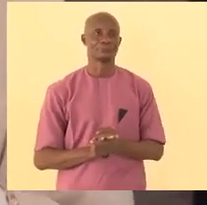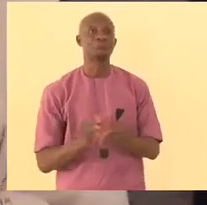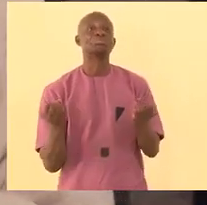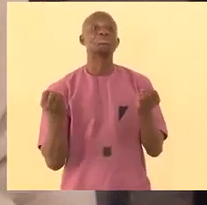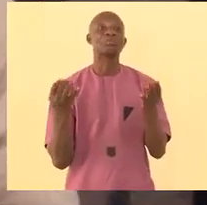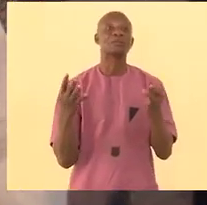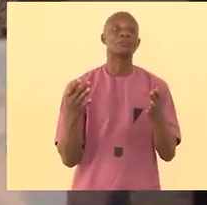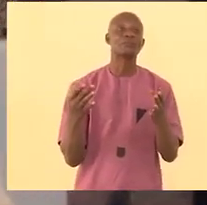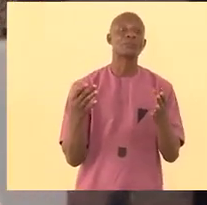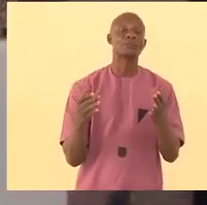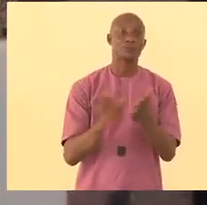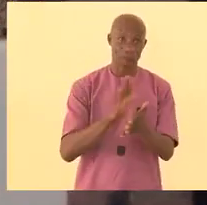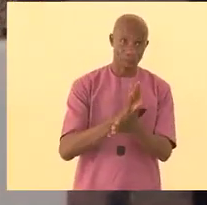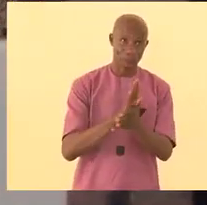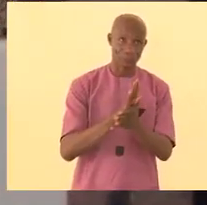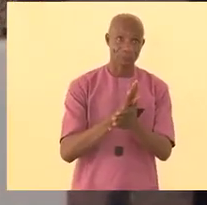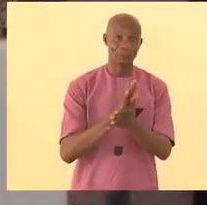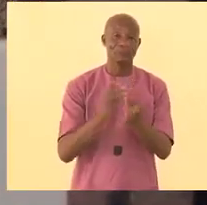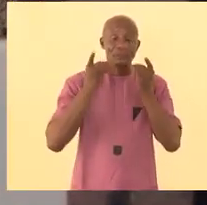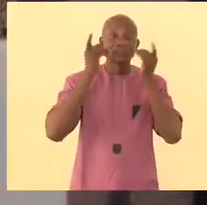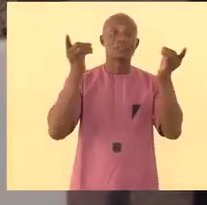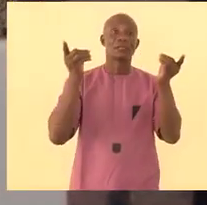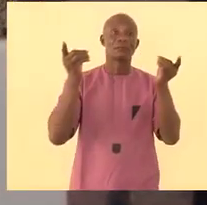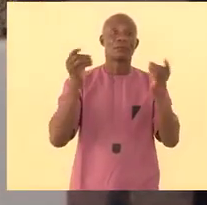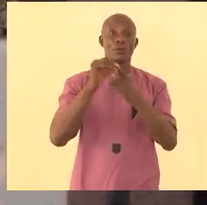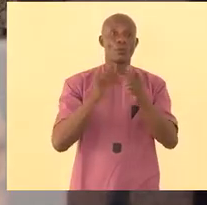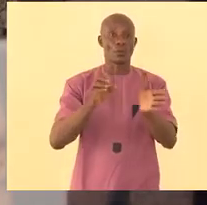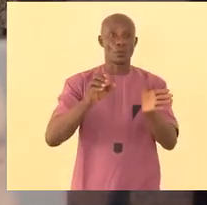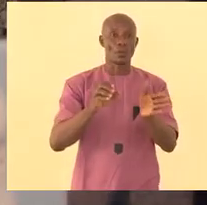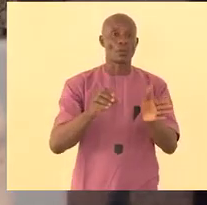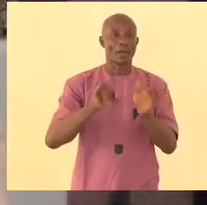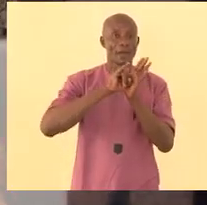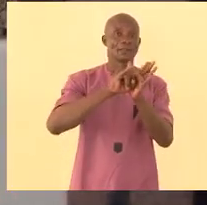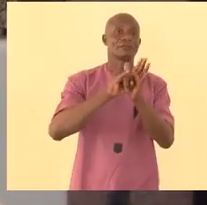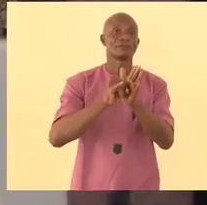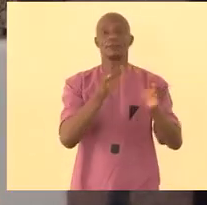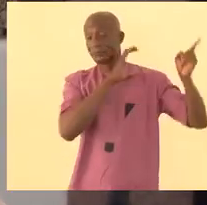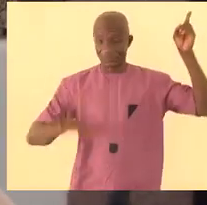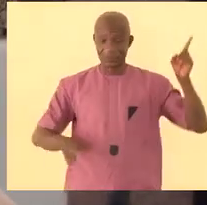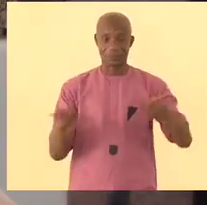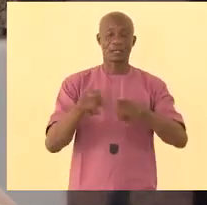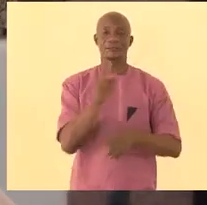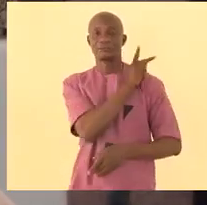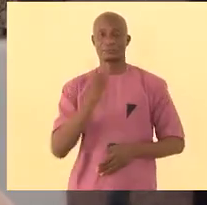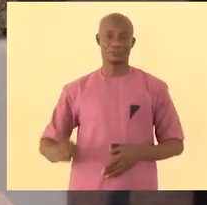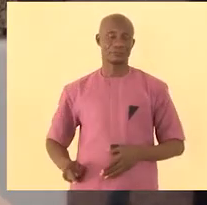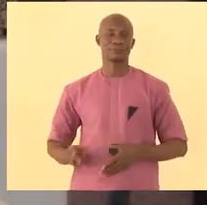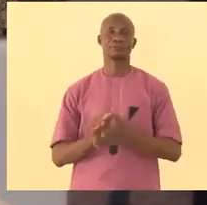Several biblical passages explicitly declared or identified Christ as King.